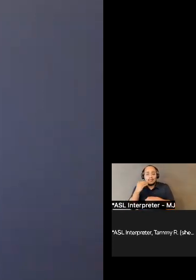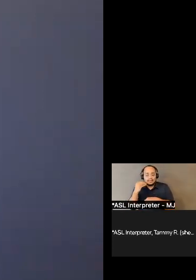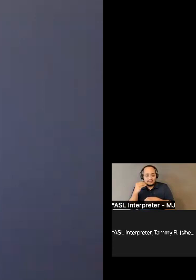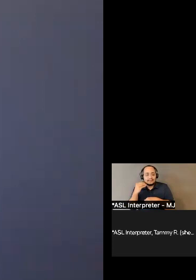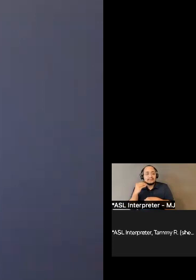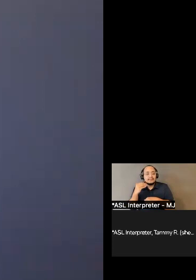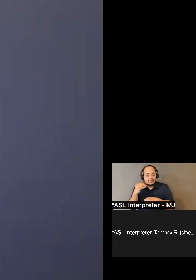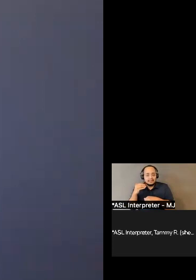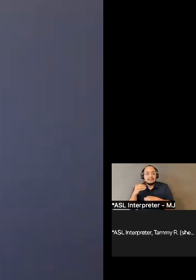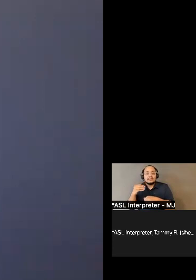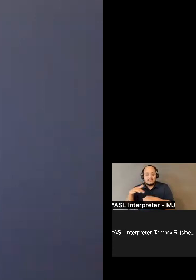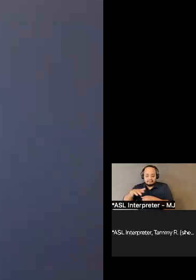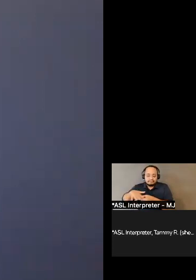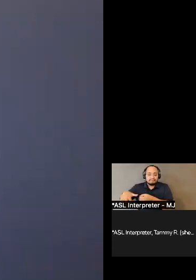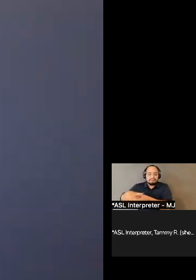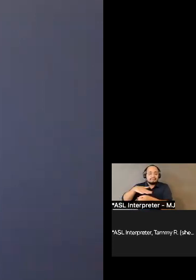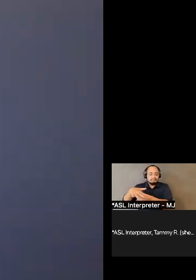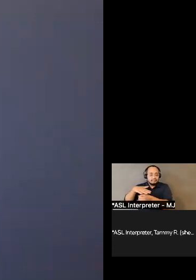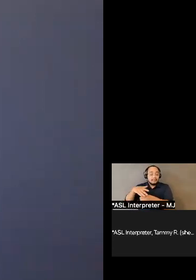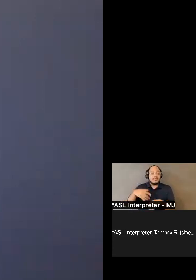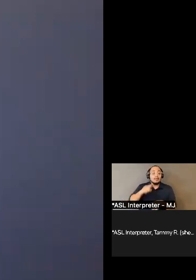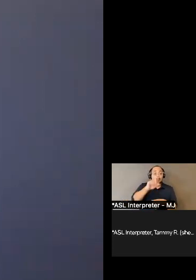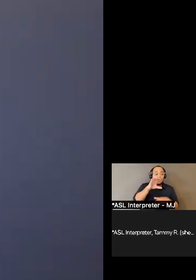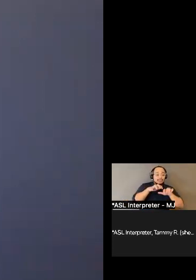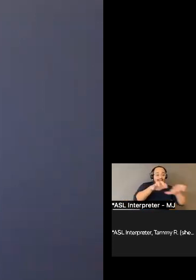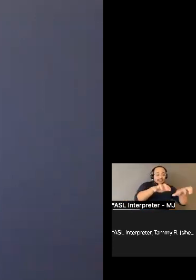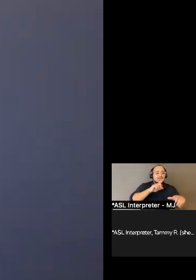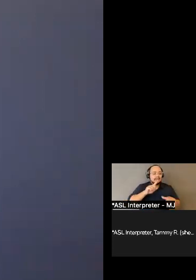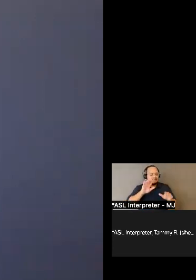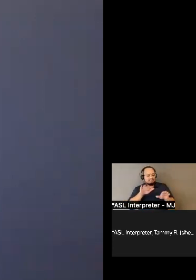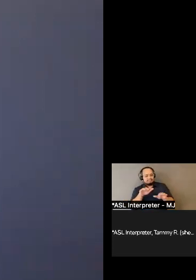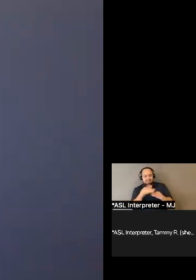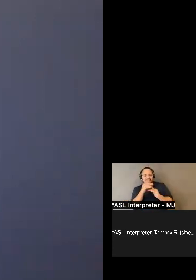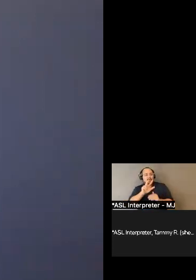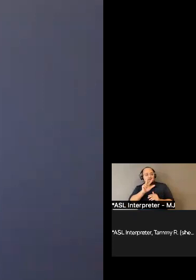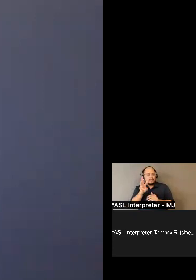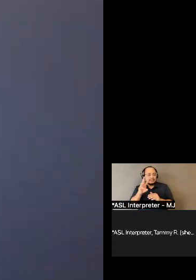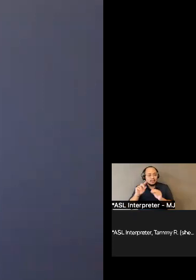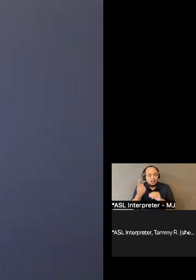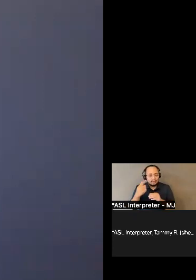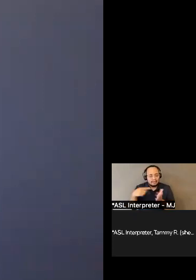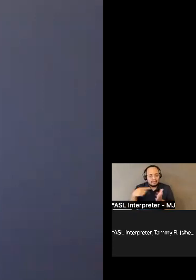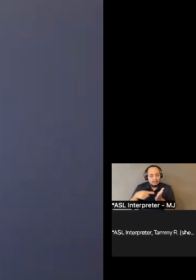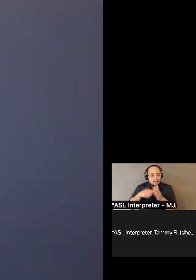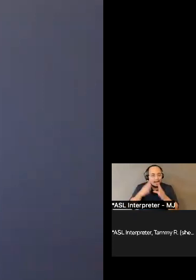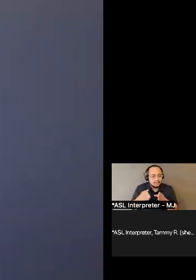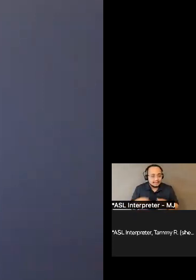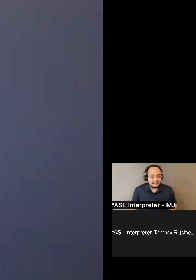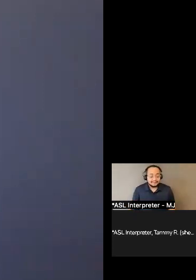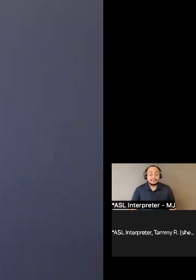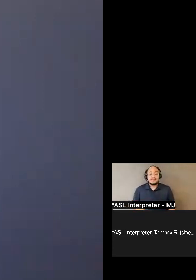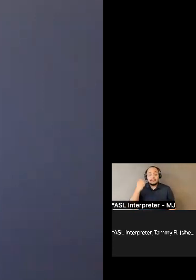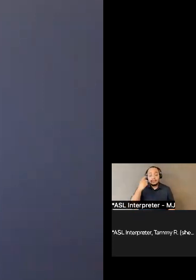extremely low-income renter households in the United States. And in 2021, FIPSA-funded shelters